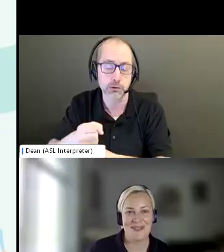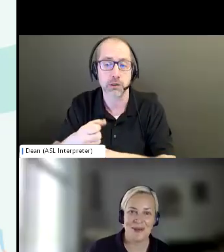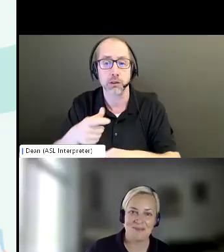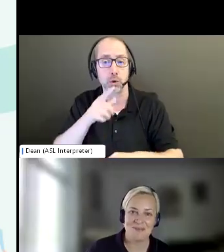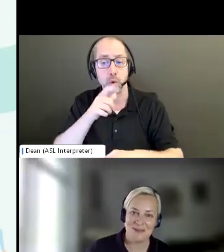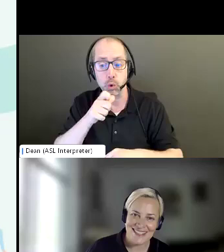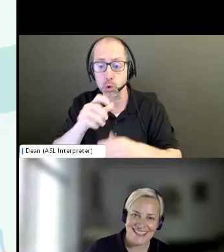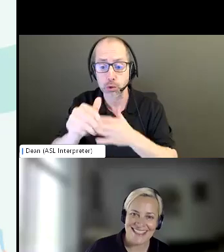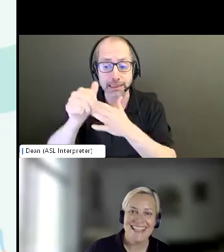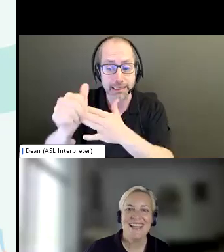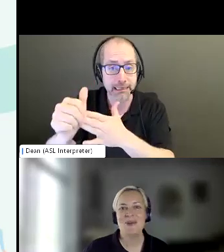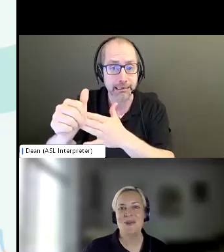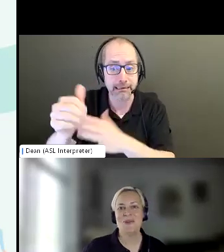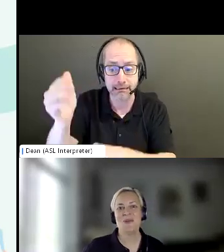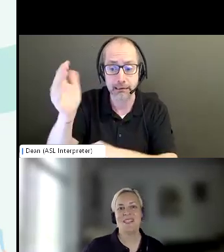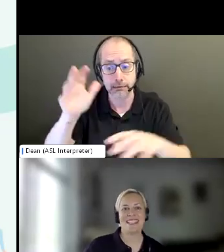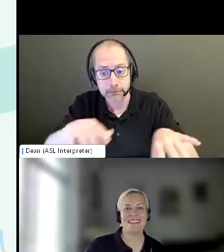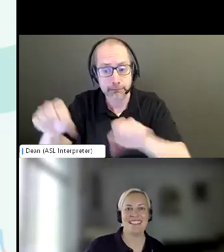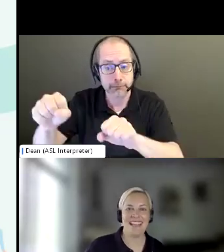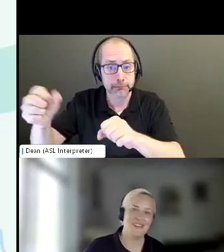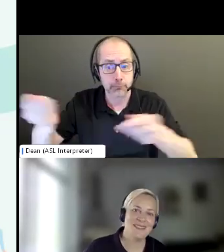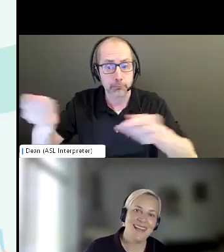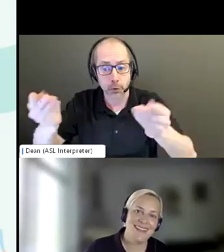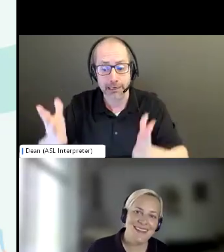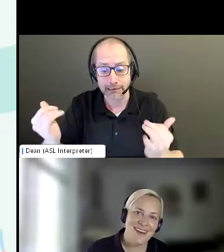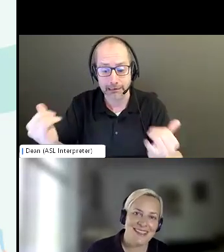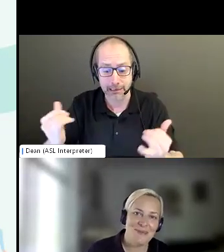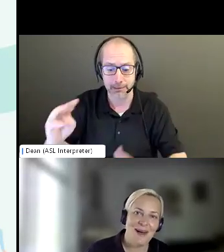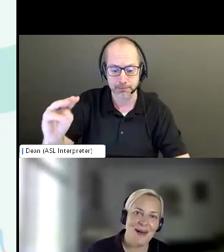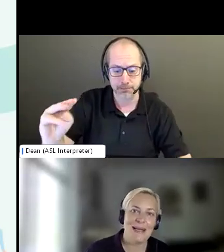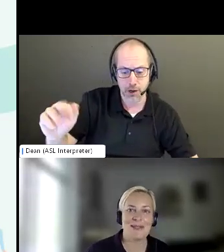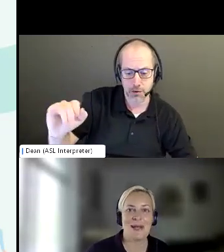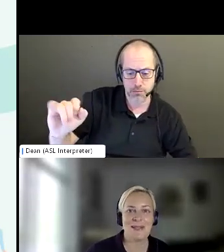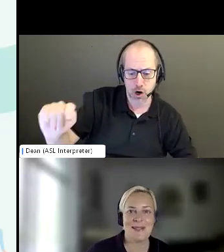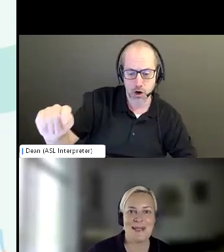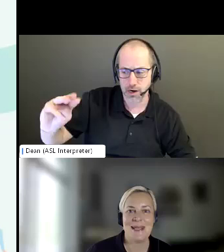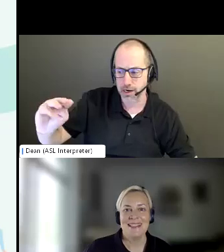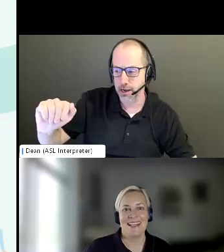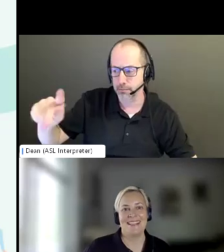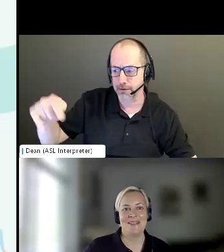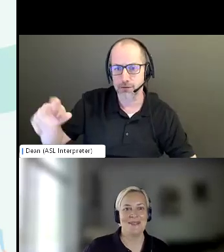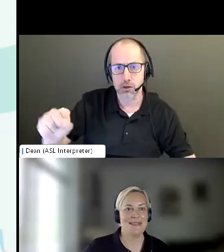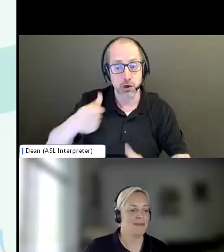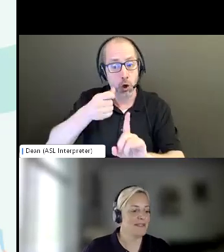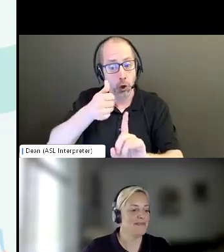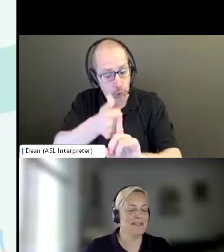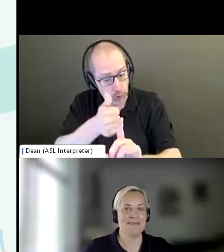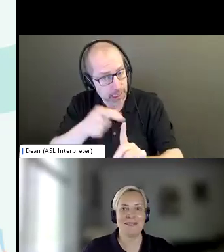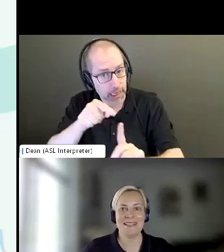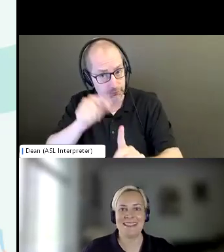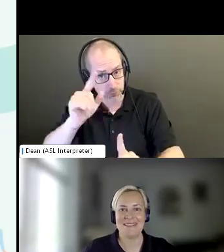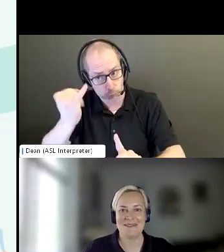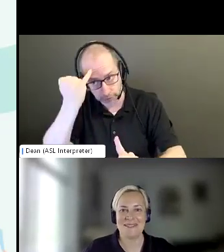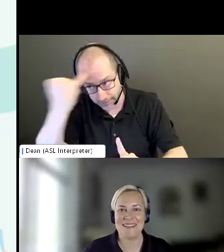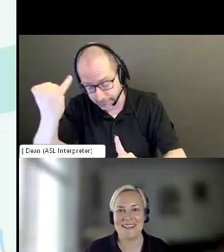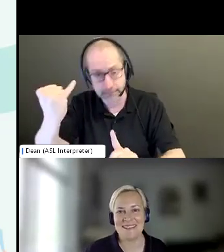introduce Margaret McPherson, who was the engine and the architect behind the strategy. It was a labor of love and of